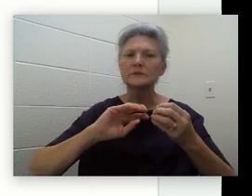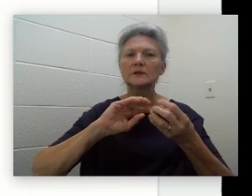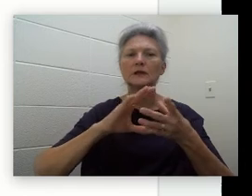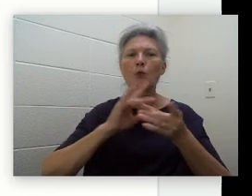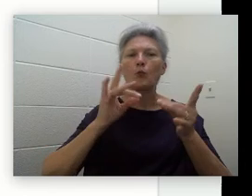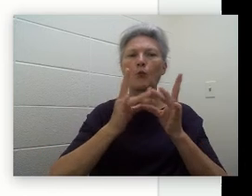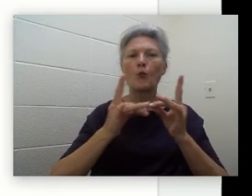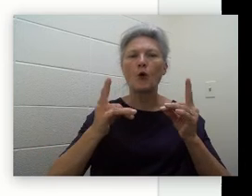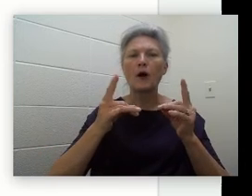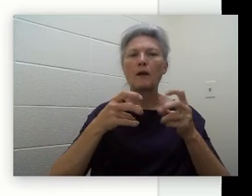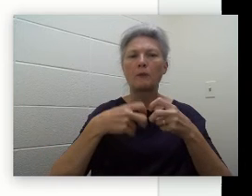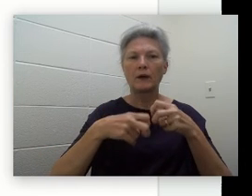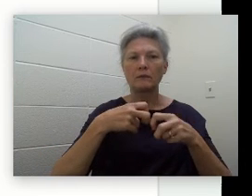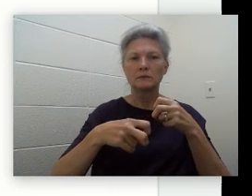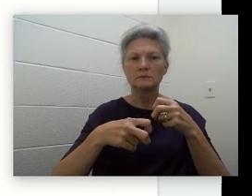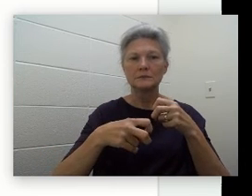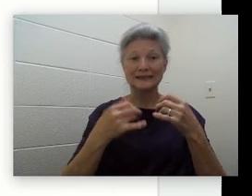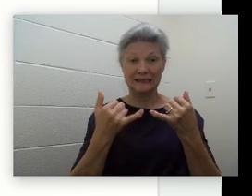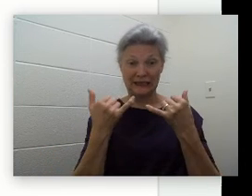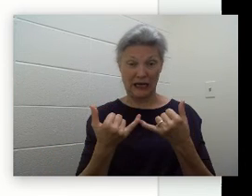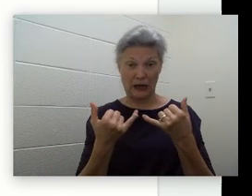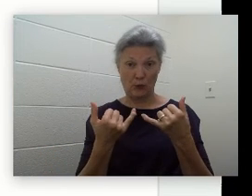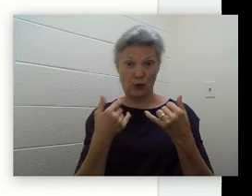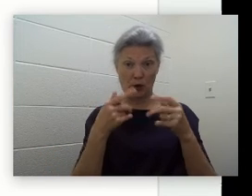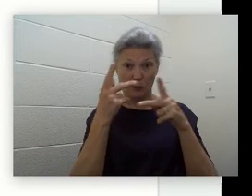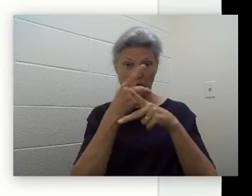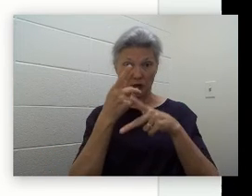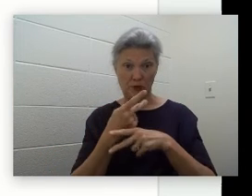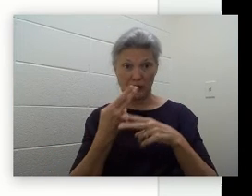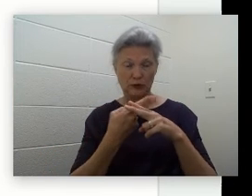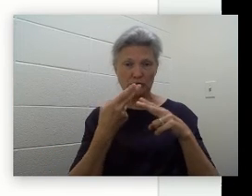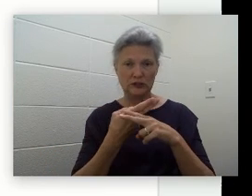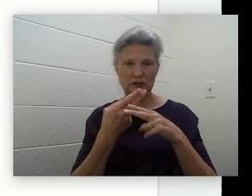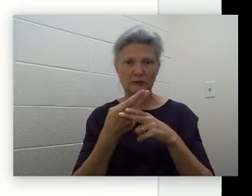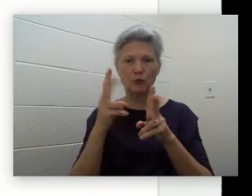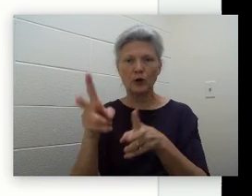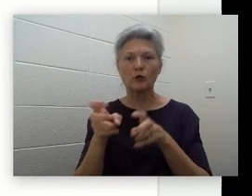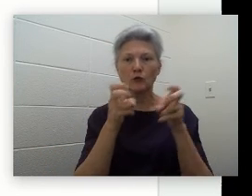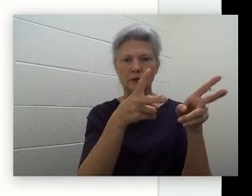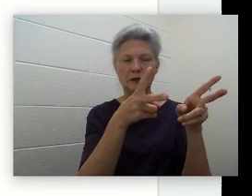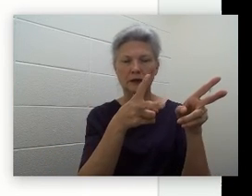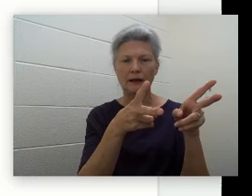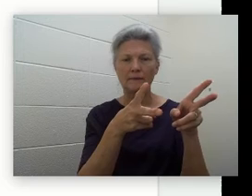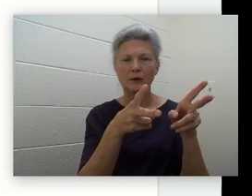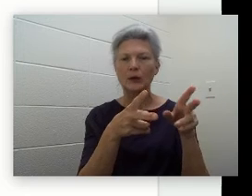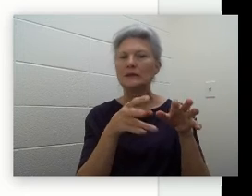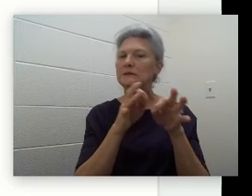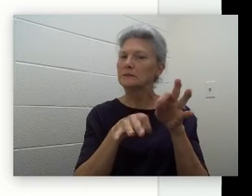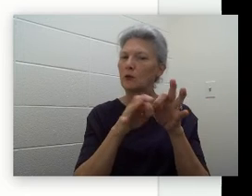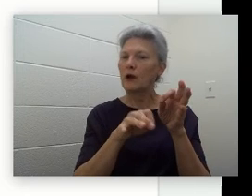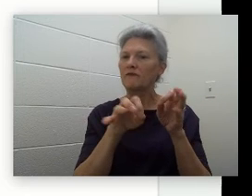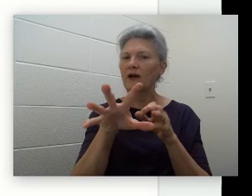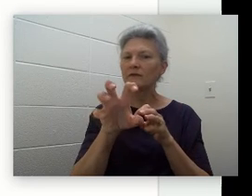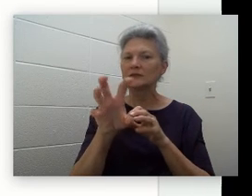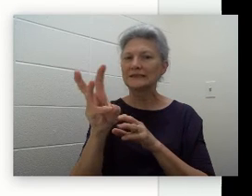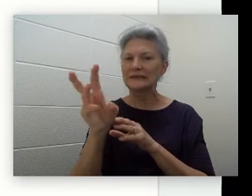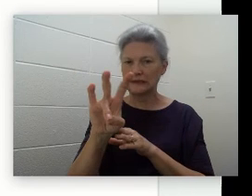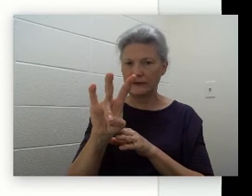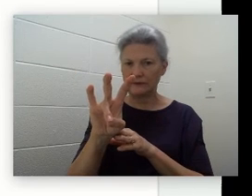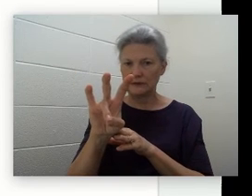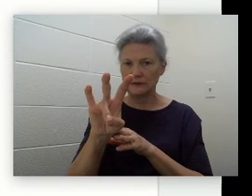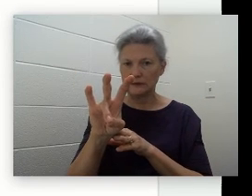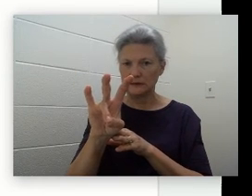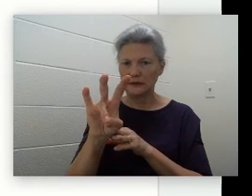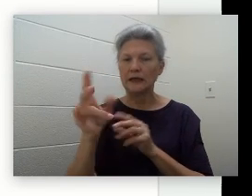problem. Now, you guys, today we're going to multiply using some regrouping. So I'm going to go simply write out